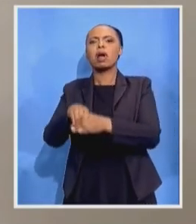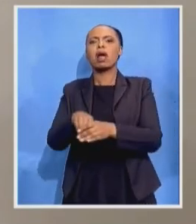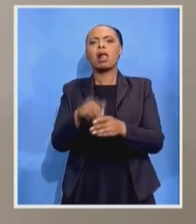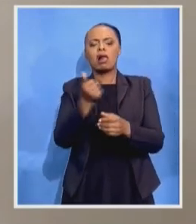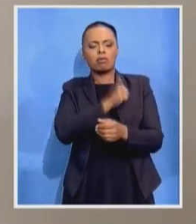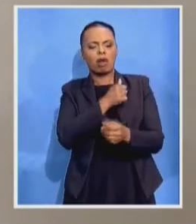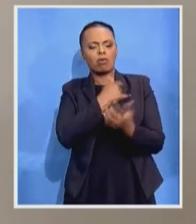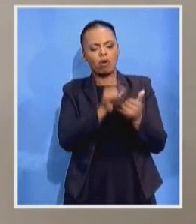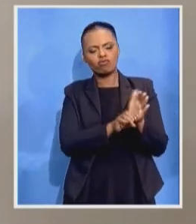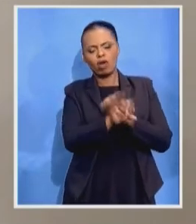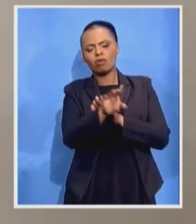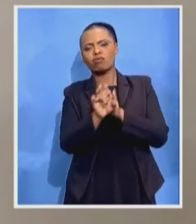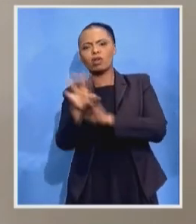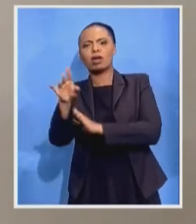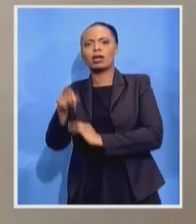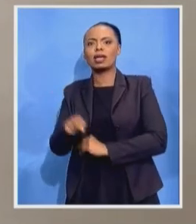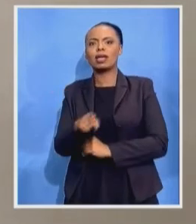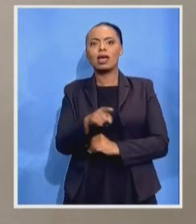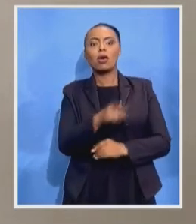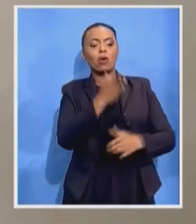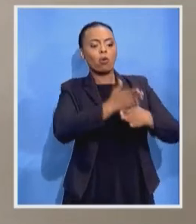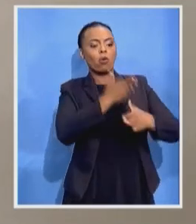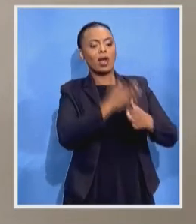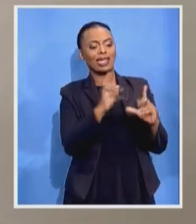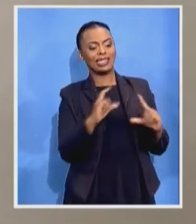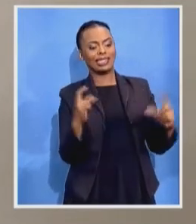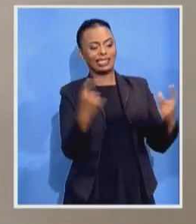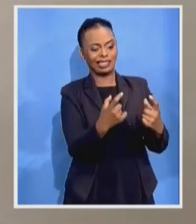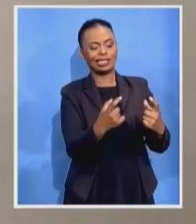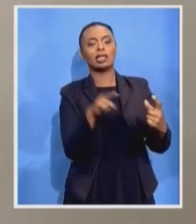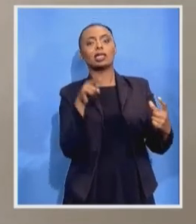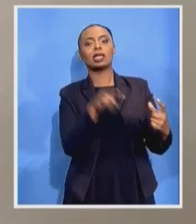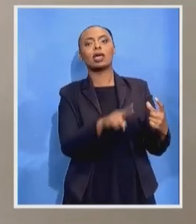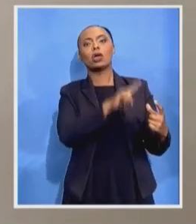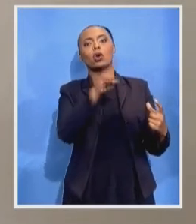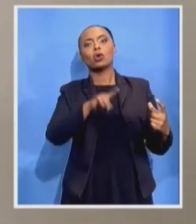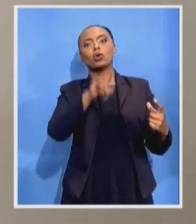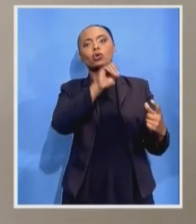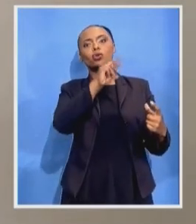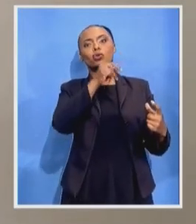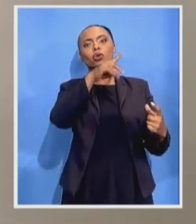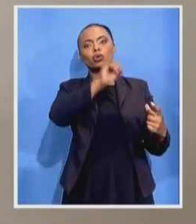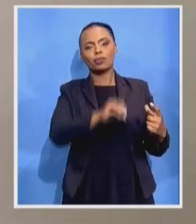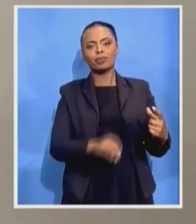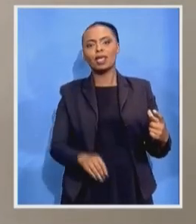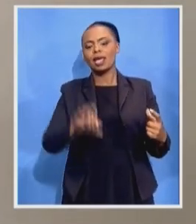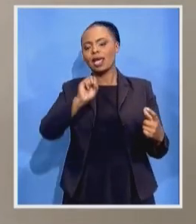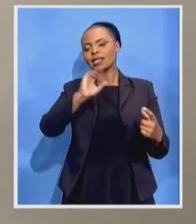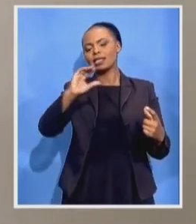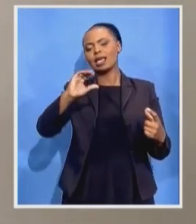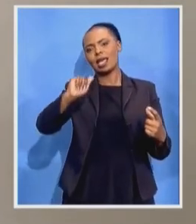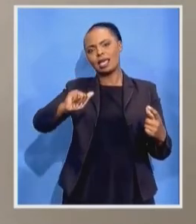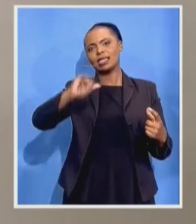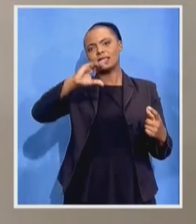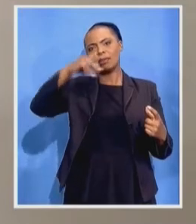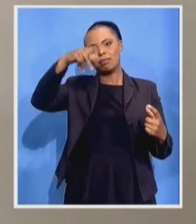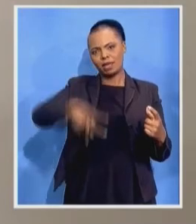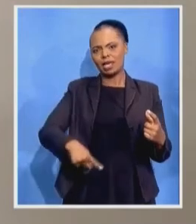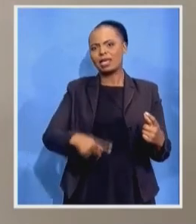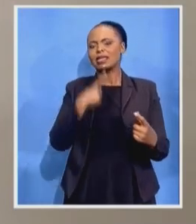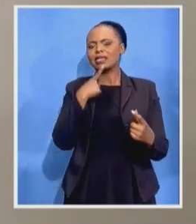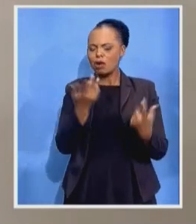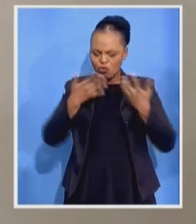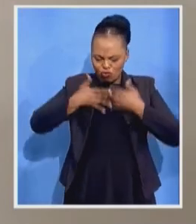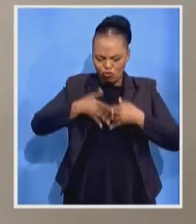Commission. The SACP is calling for full cooperation from all those called upon to